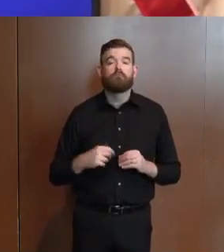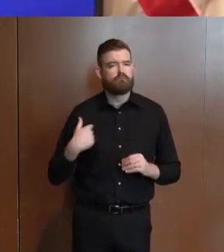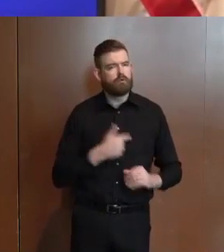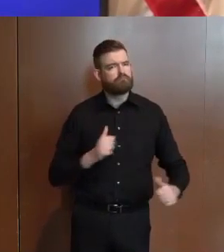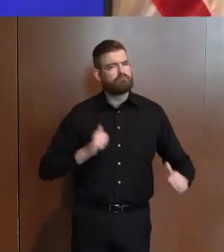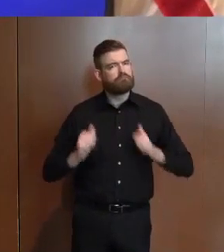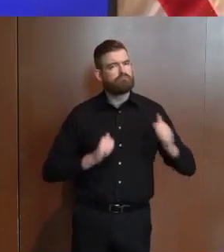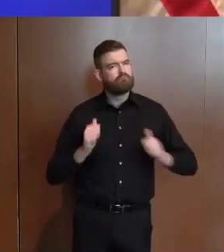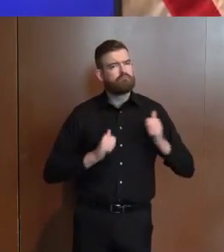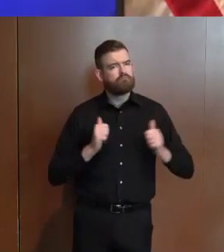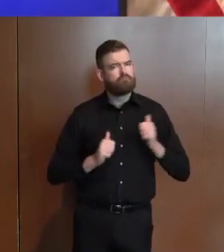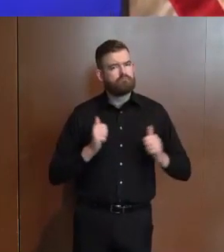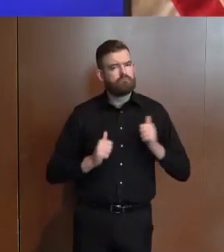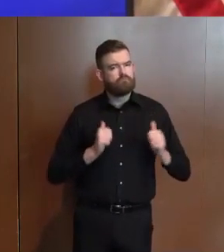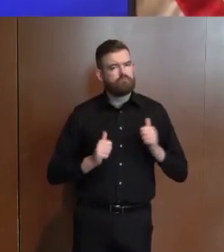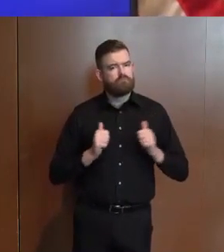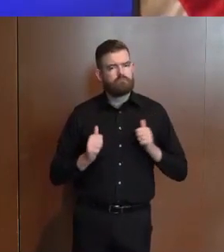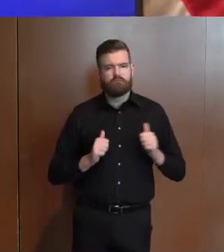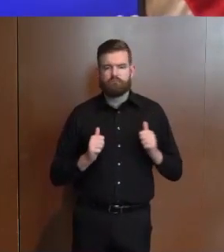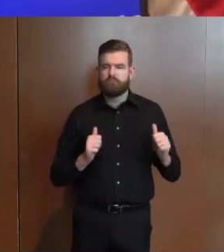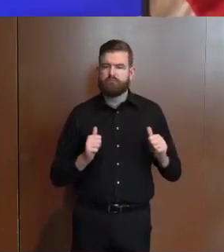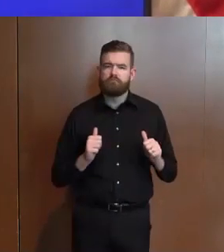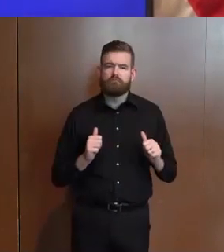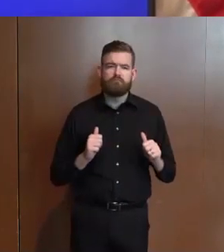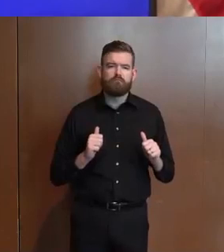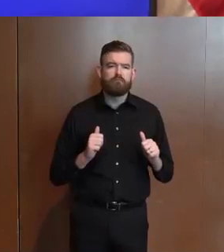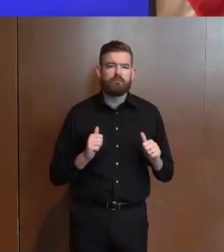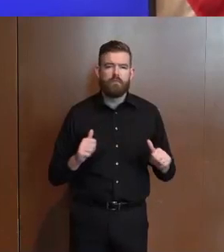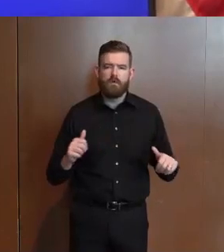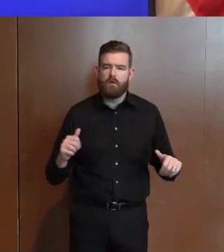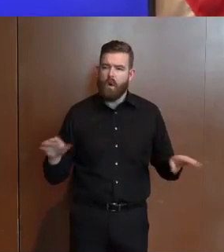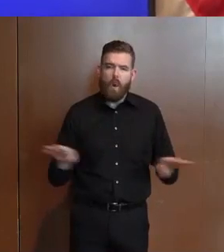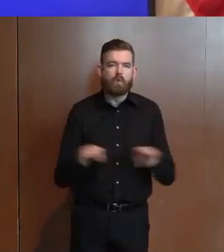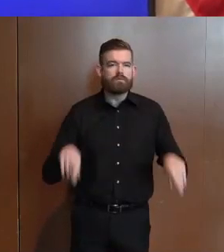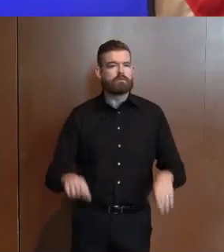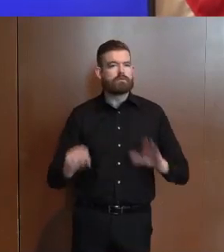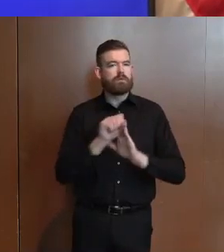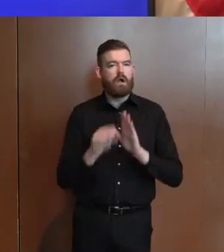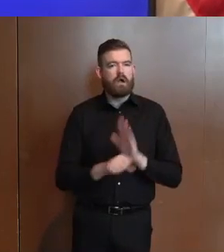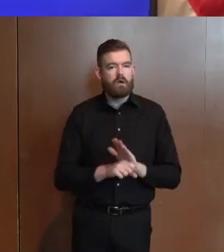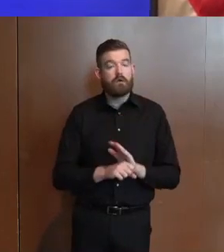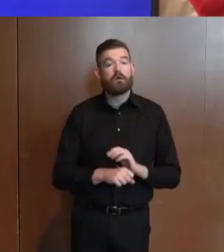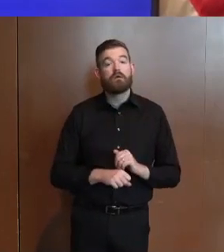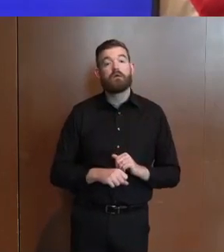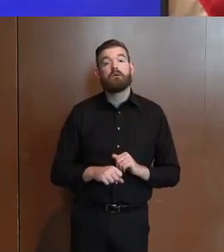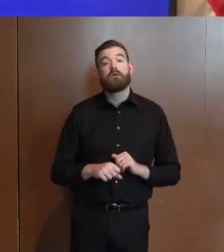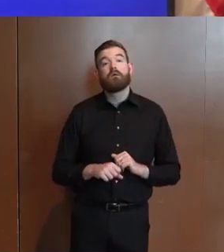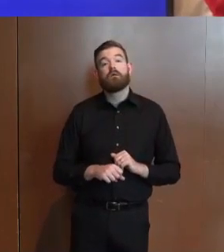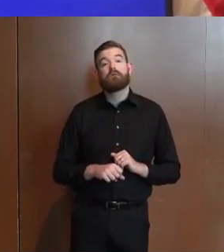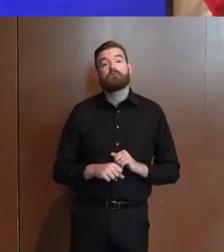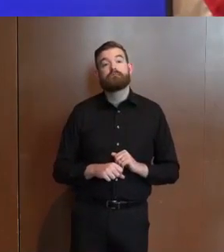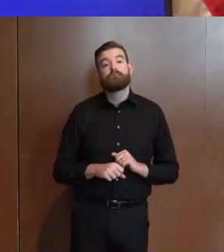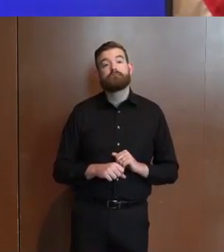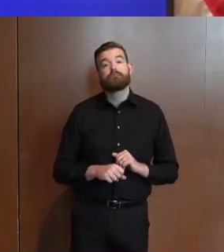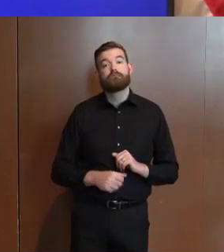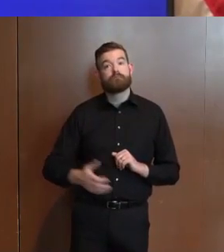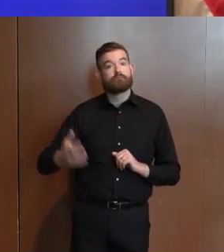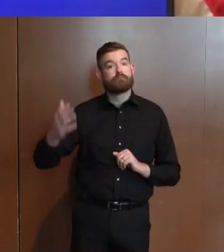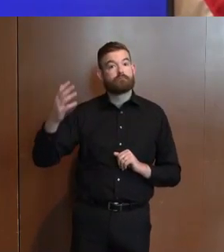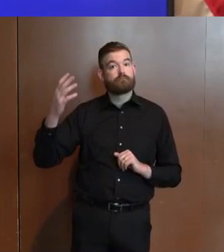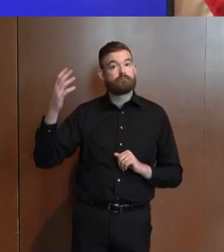down, but the last really comprehensive set of steps was 11 days ago. The test results that we're reporting